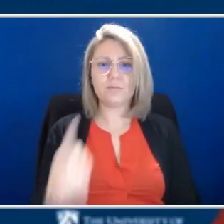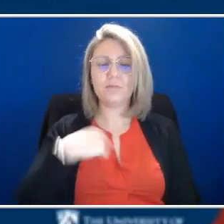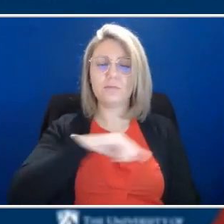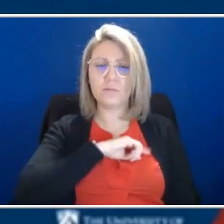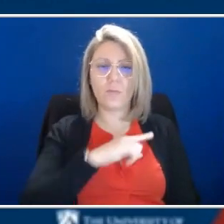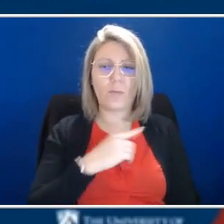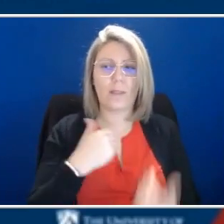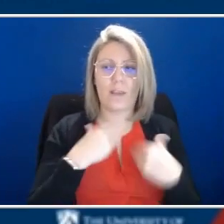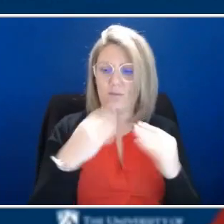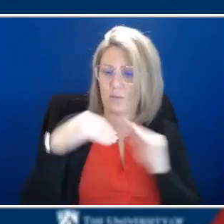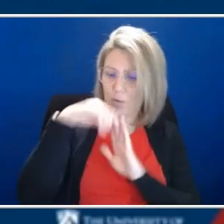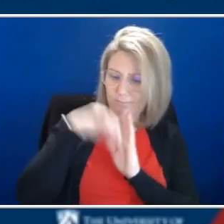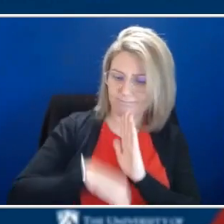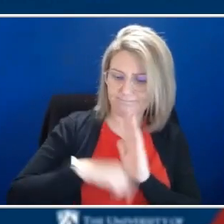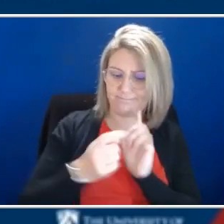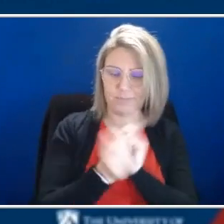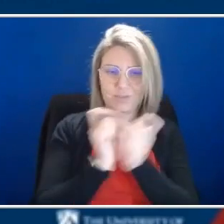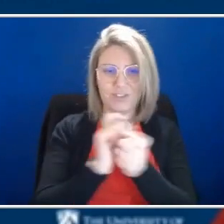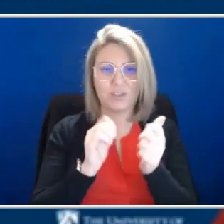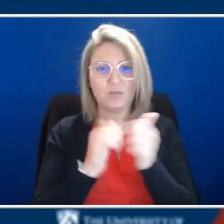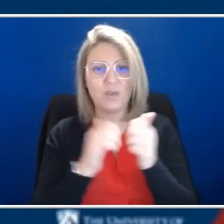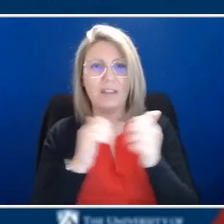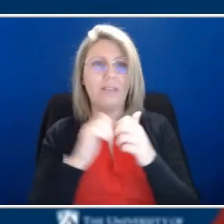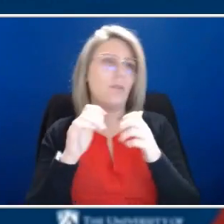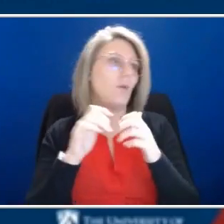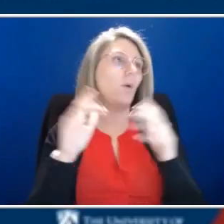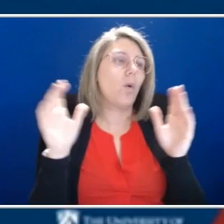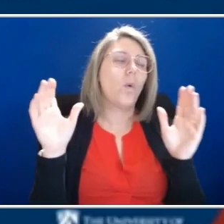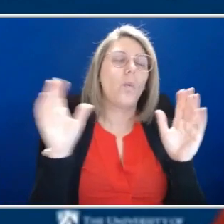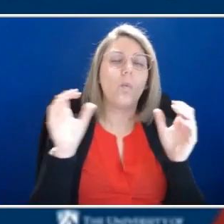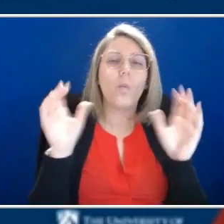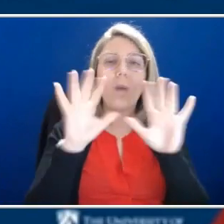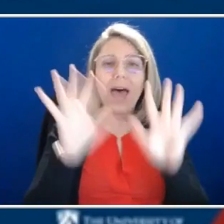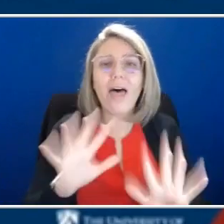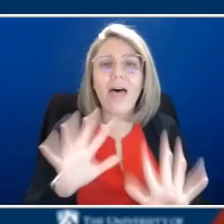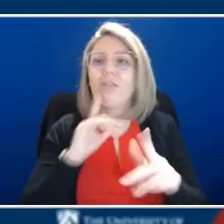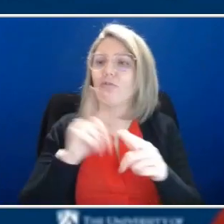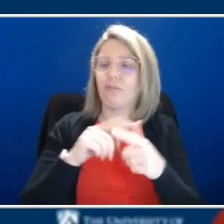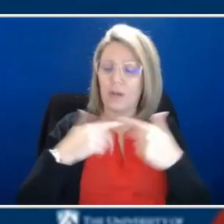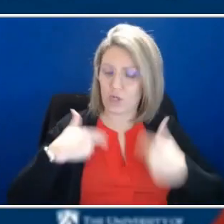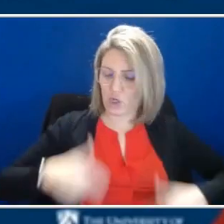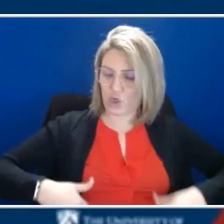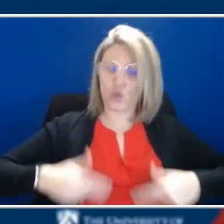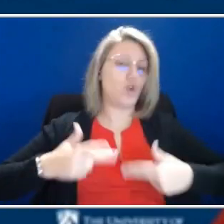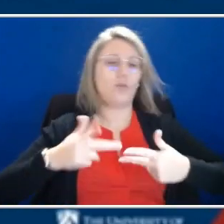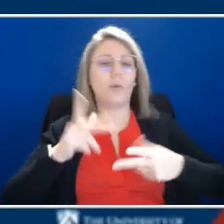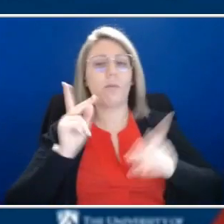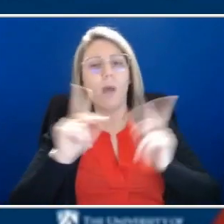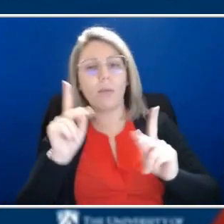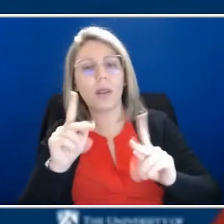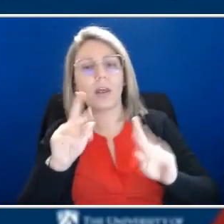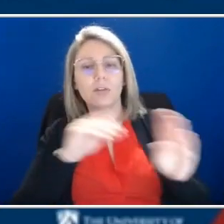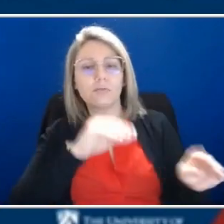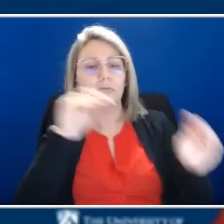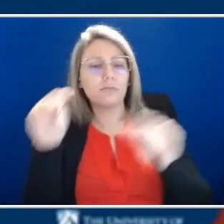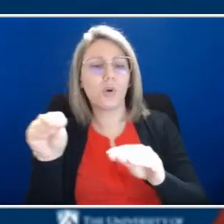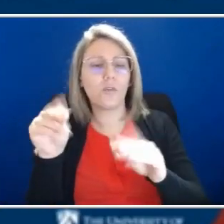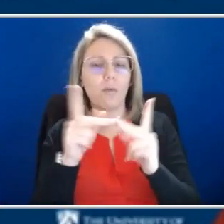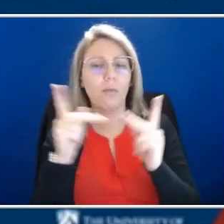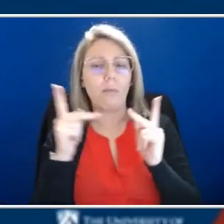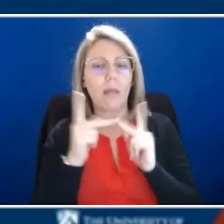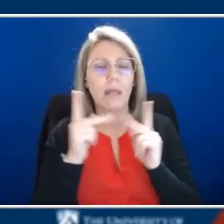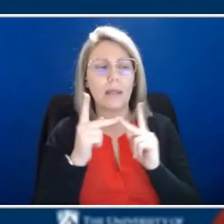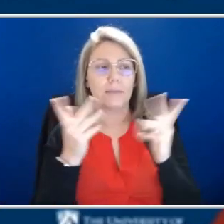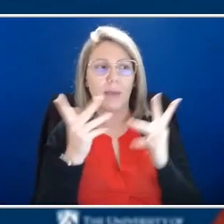with climate change, with increasing population, with humans moving further into places that they hadn't